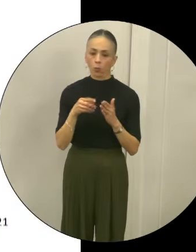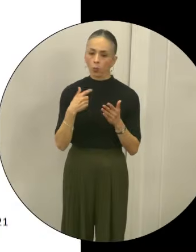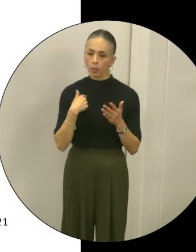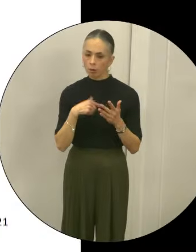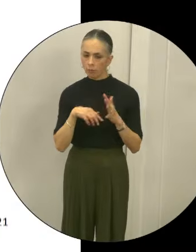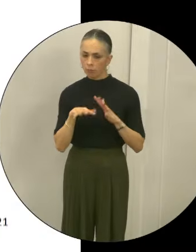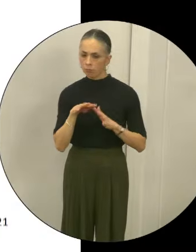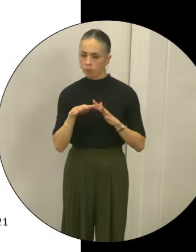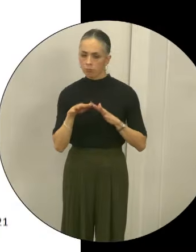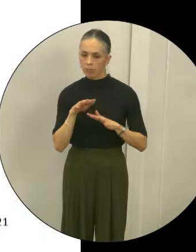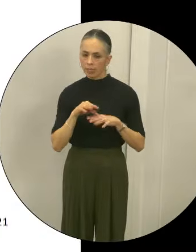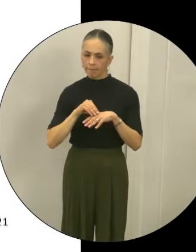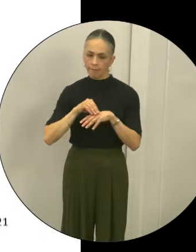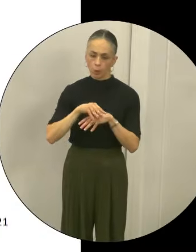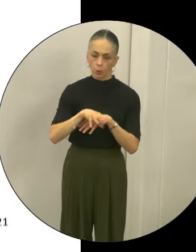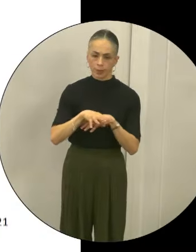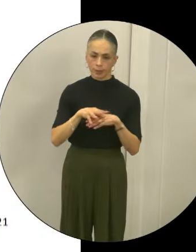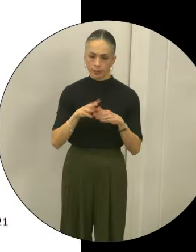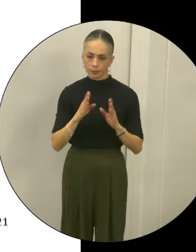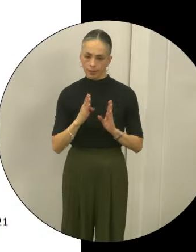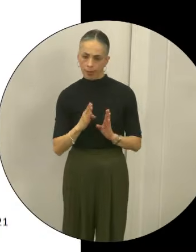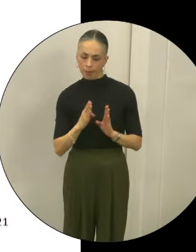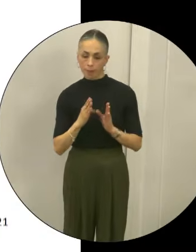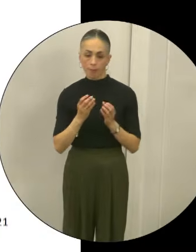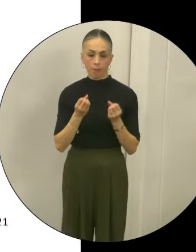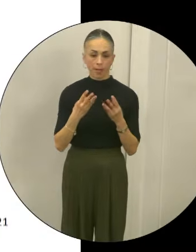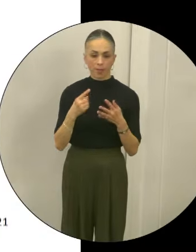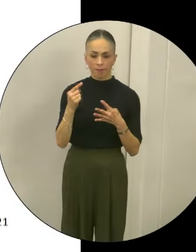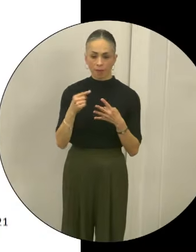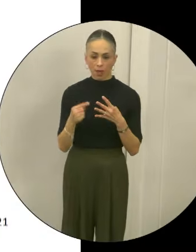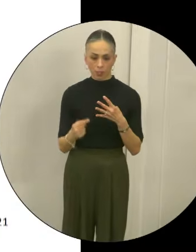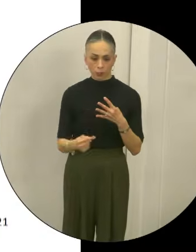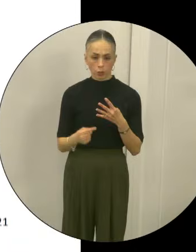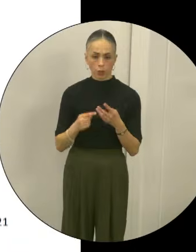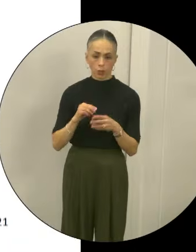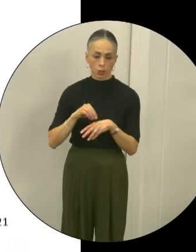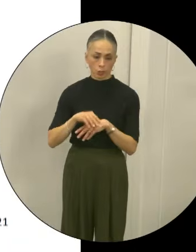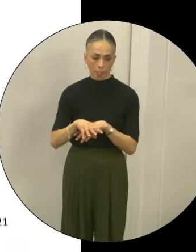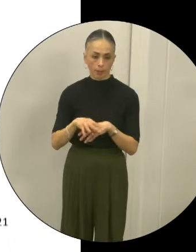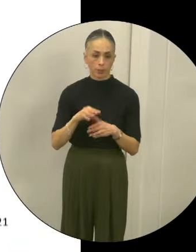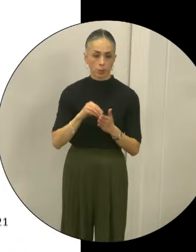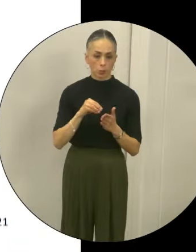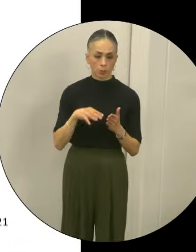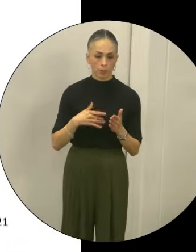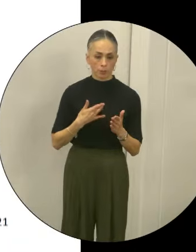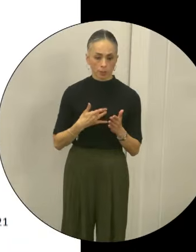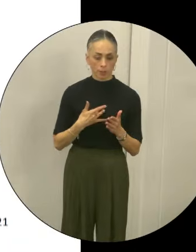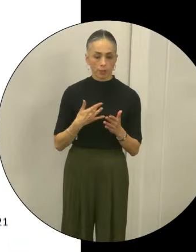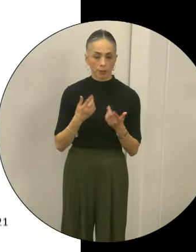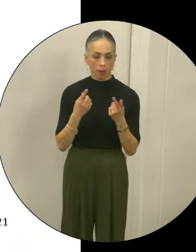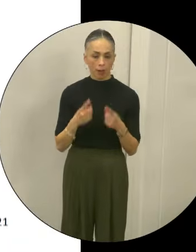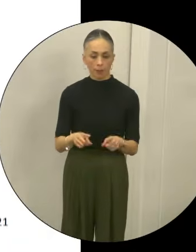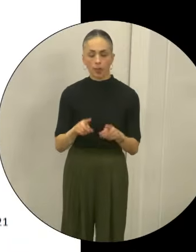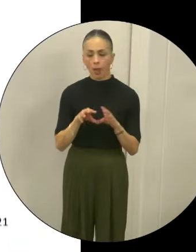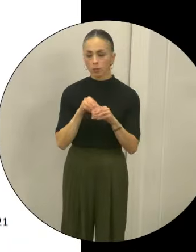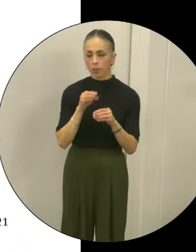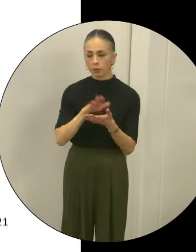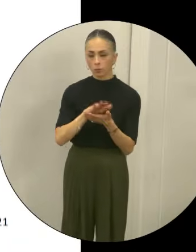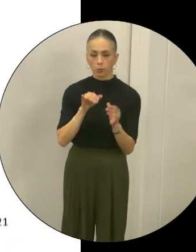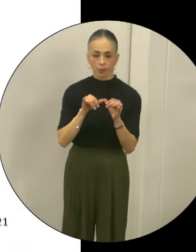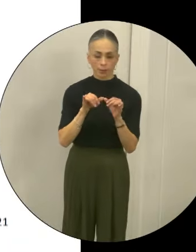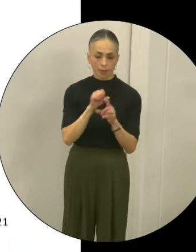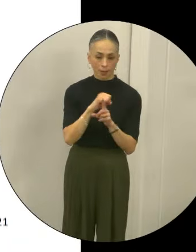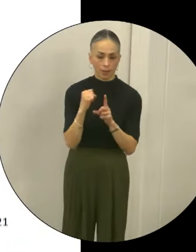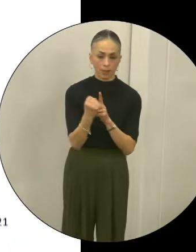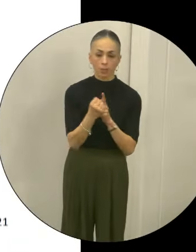in which many factors shaping students' perceptions often occur outside of the school setting. Social media